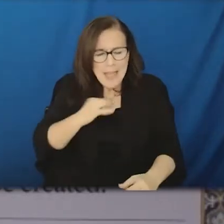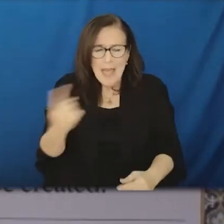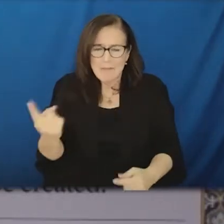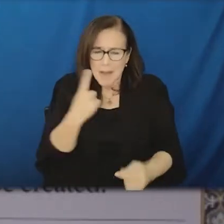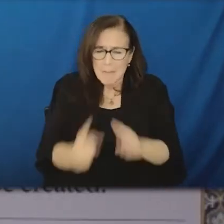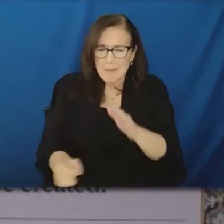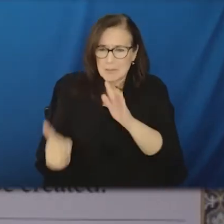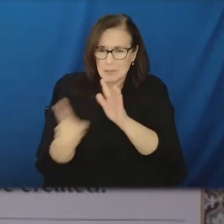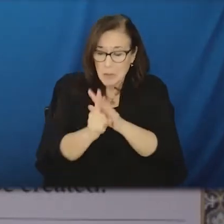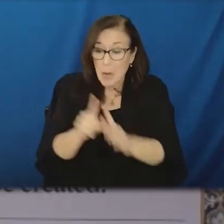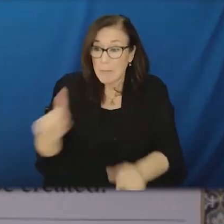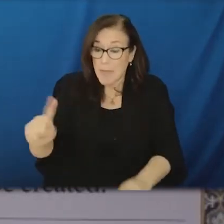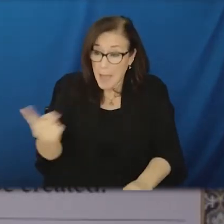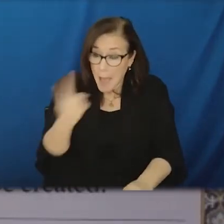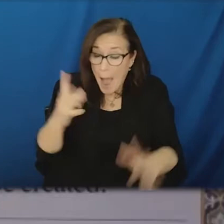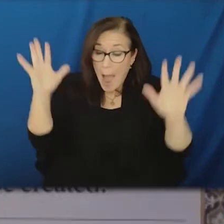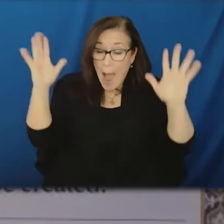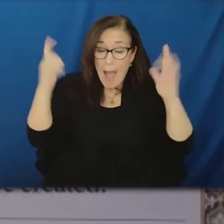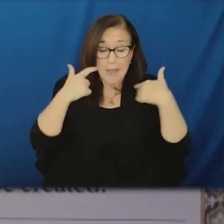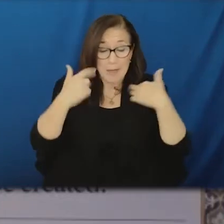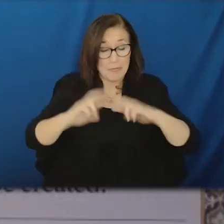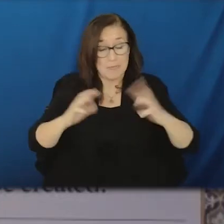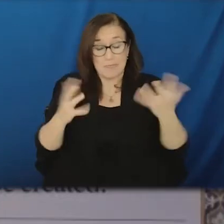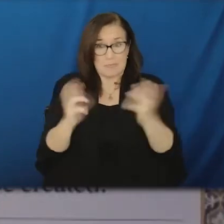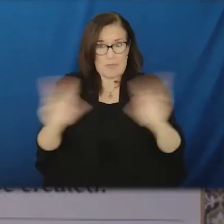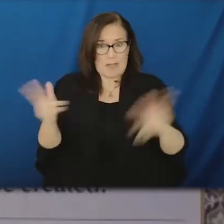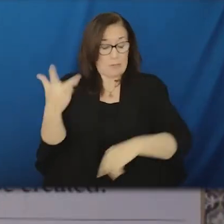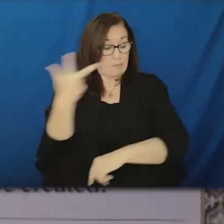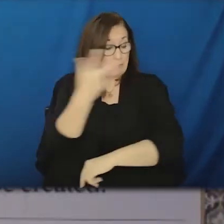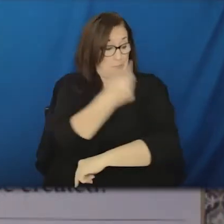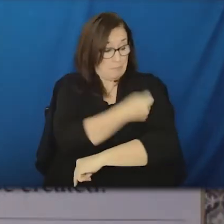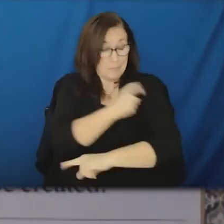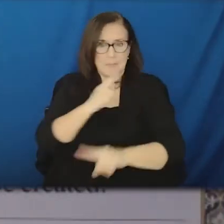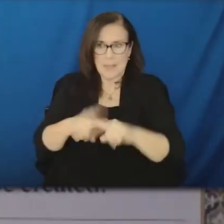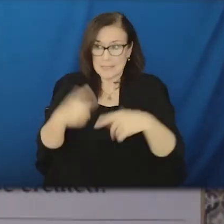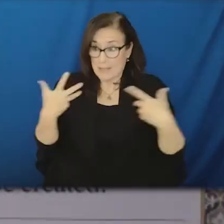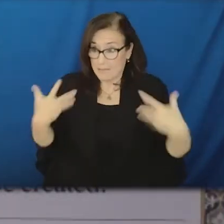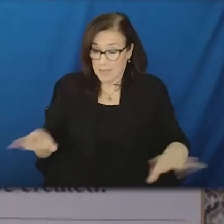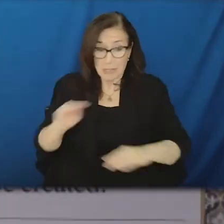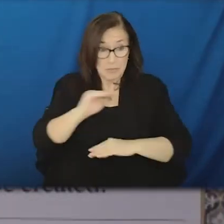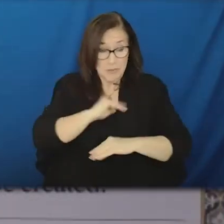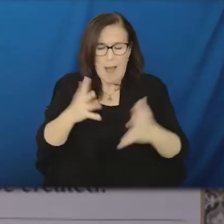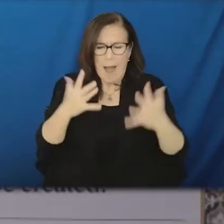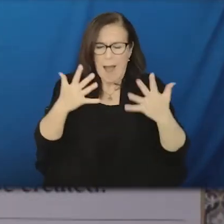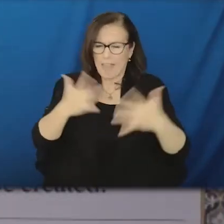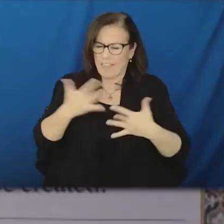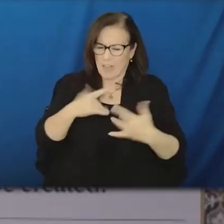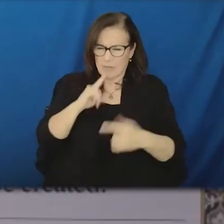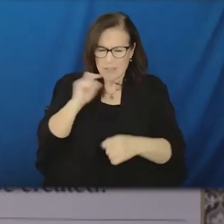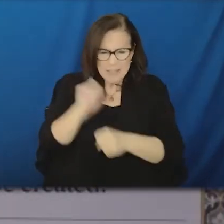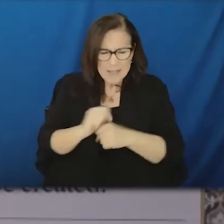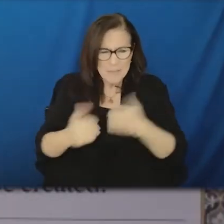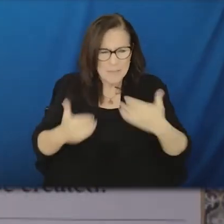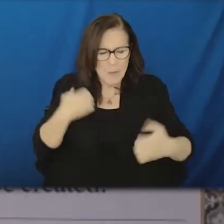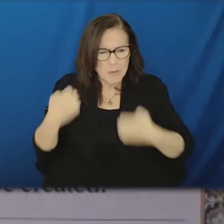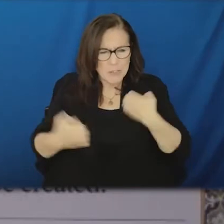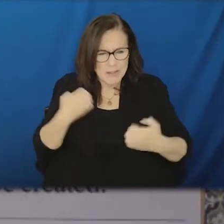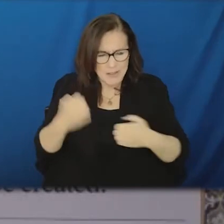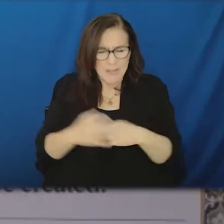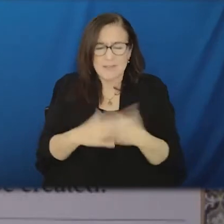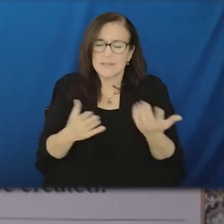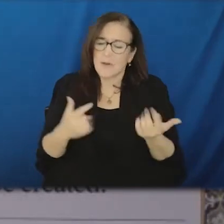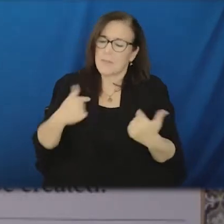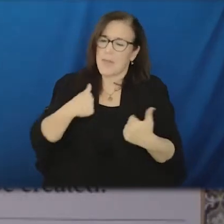very emotional when they got their vaccinations. And it made me feel like I feel today, which is very grateful and